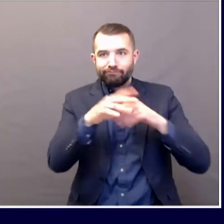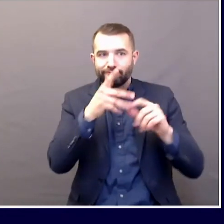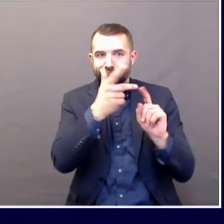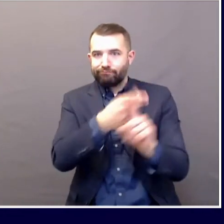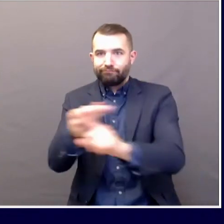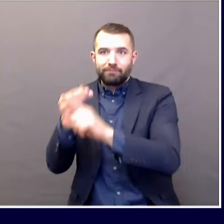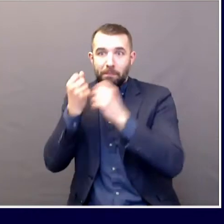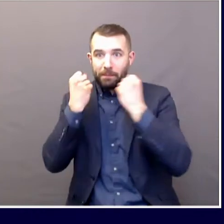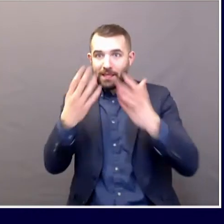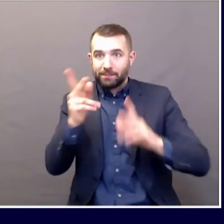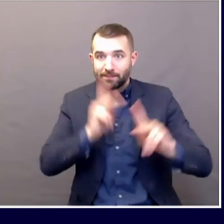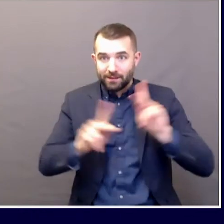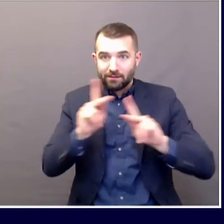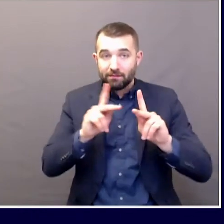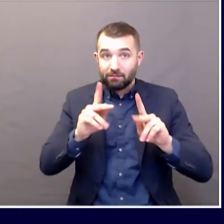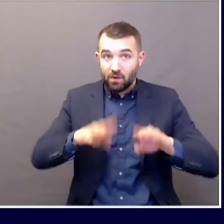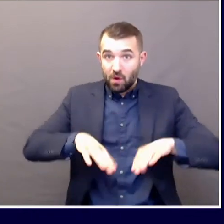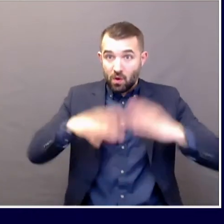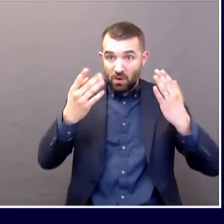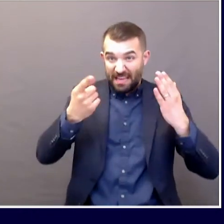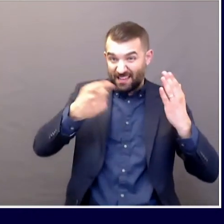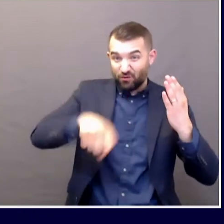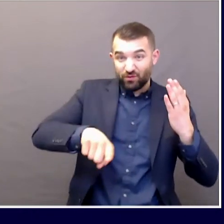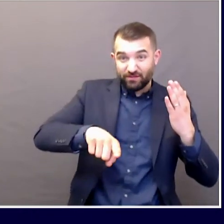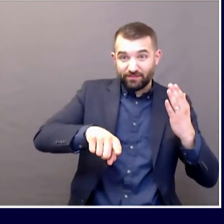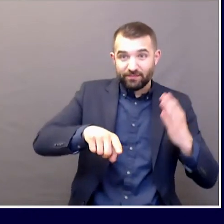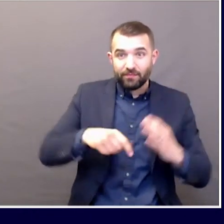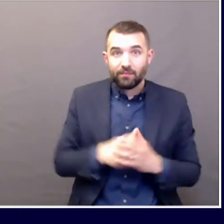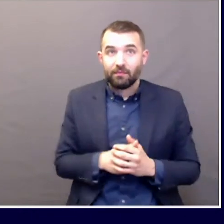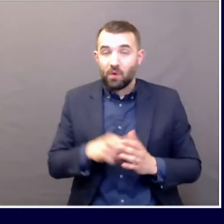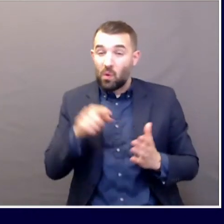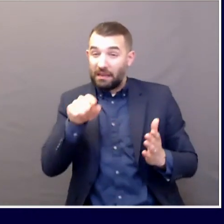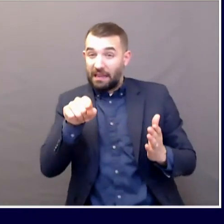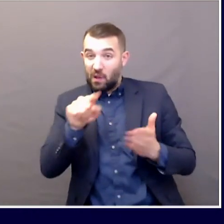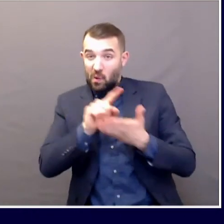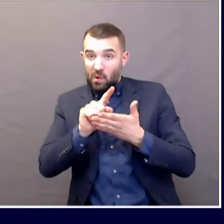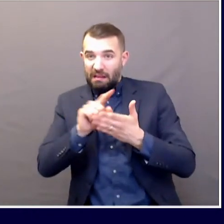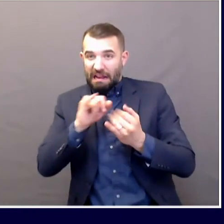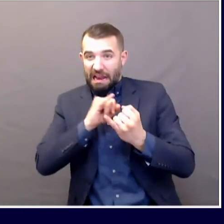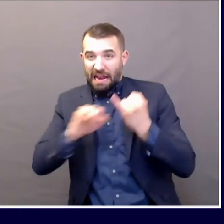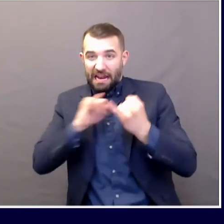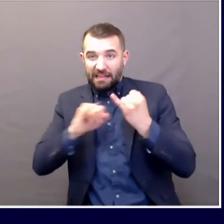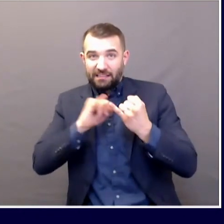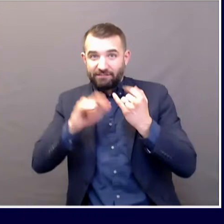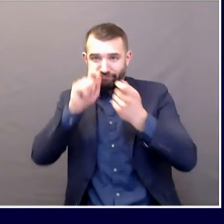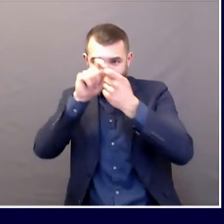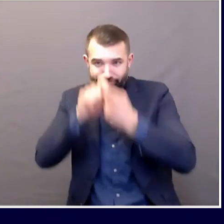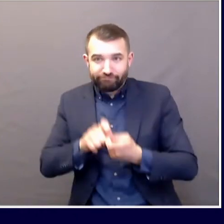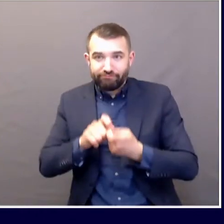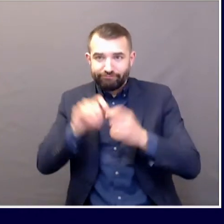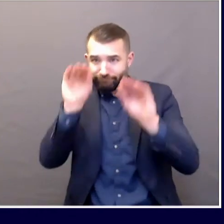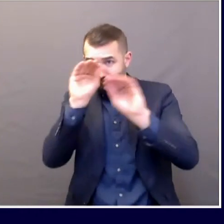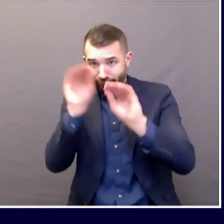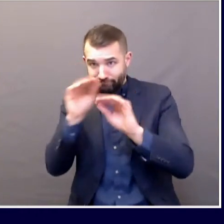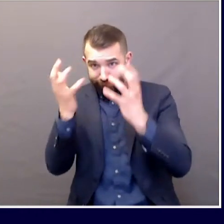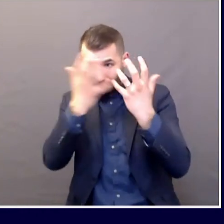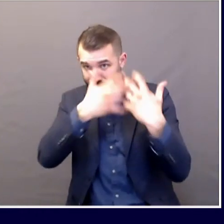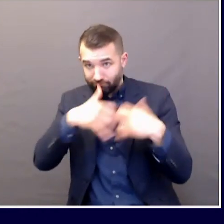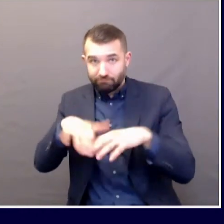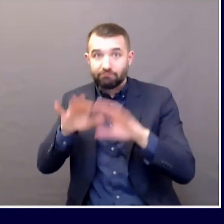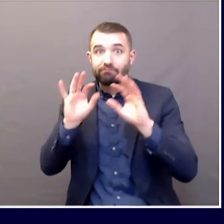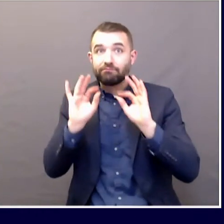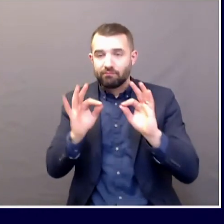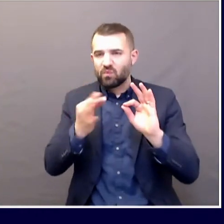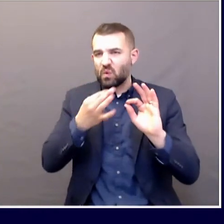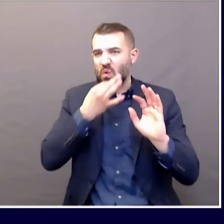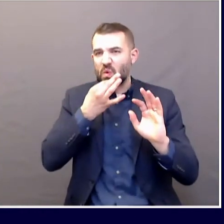week. I know that there are finishing touches that are being made. We'll have a lot more to announce on that once all of